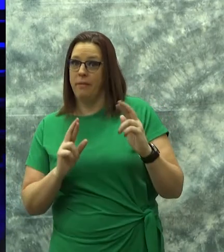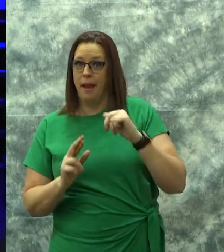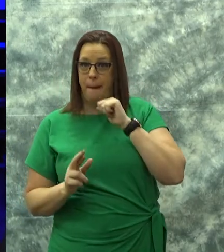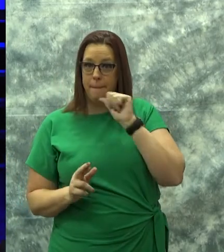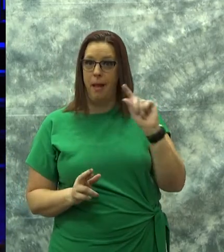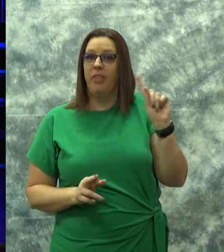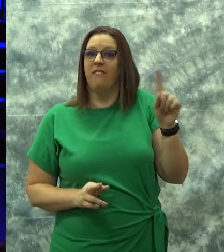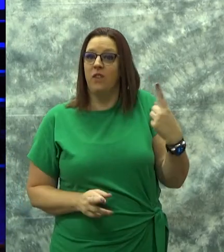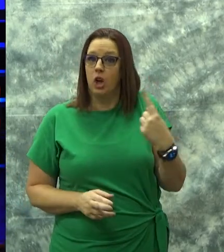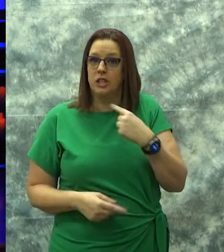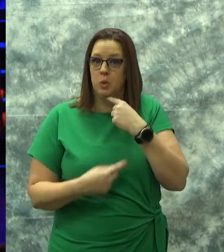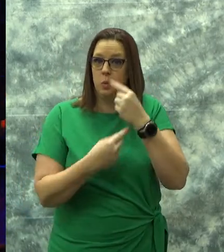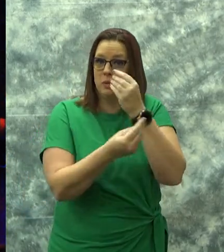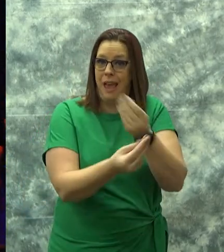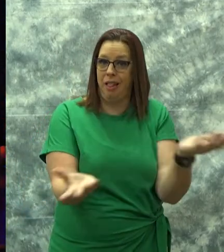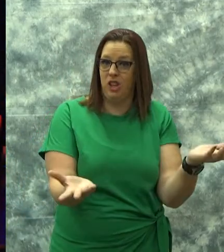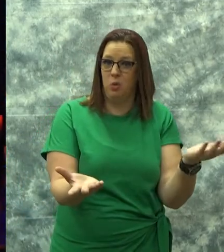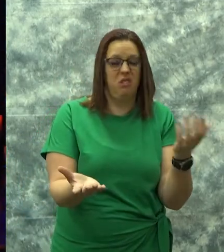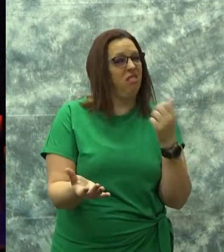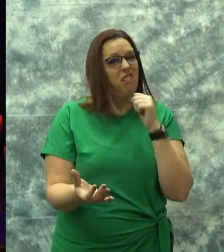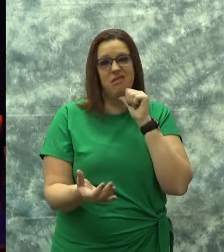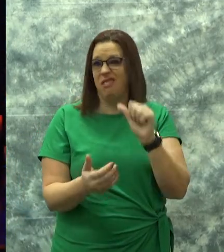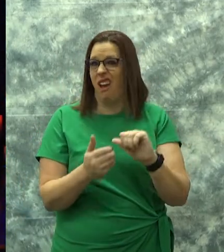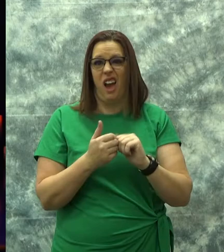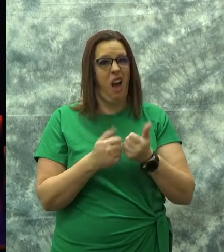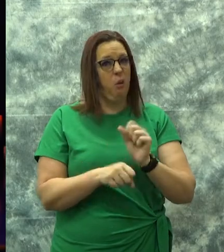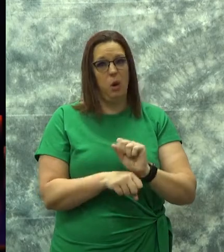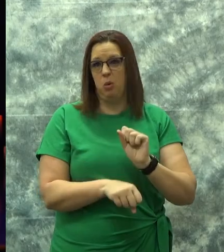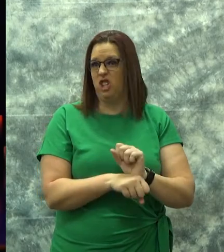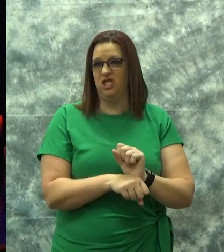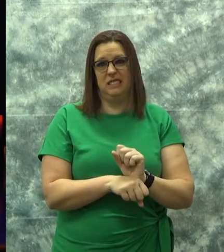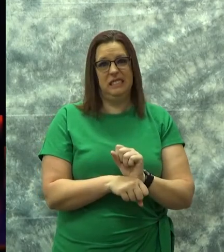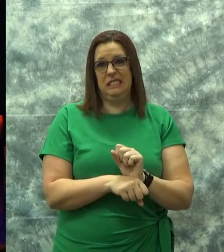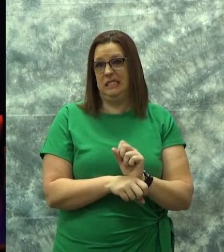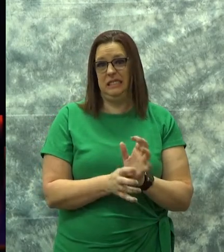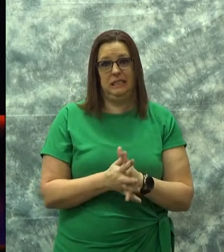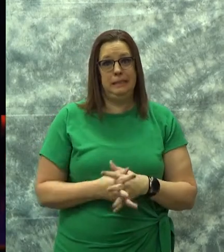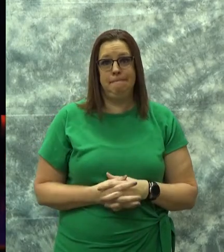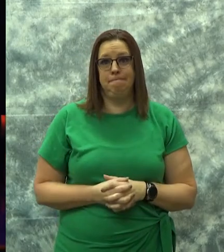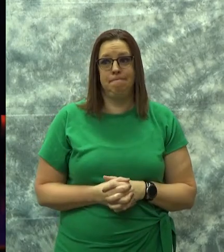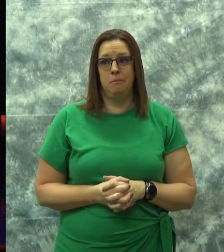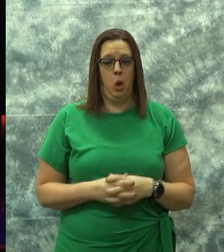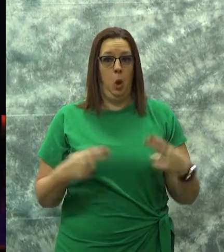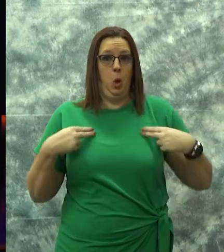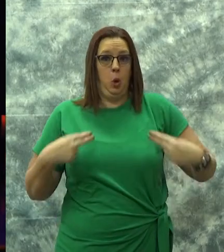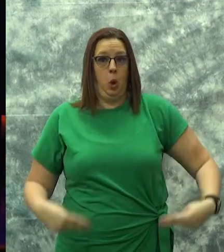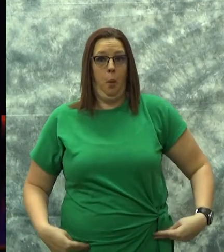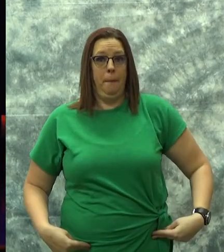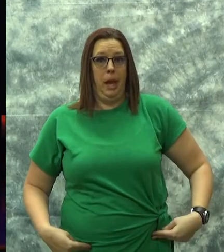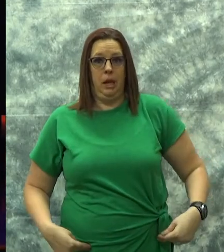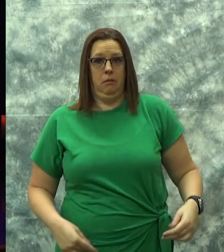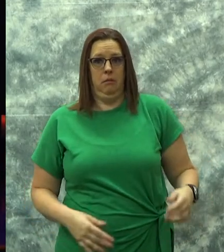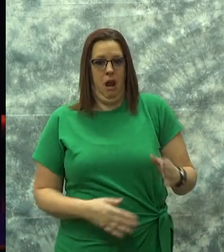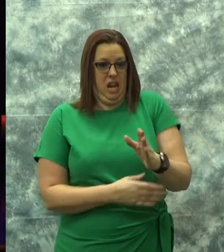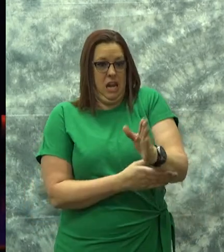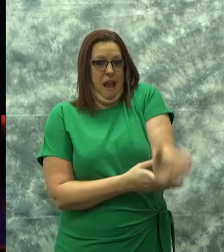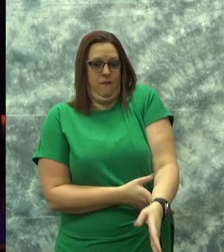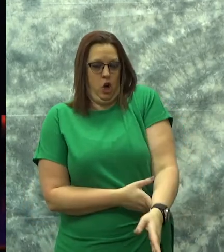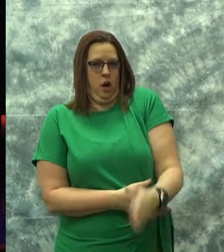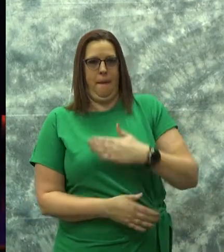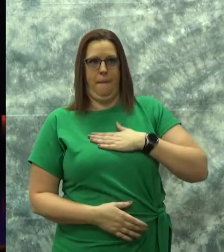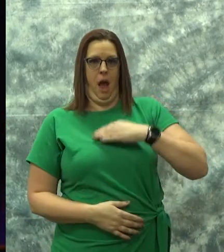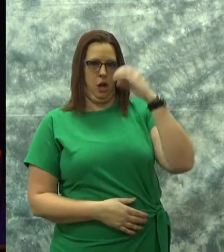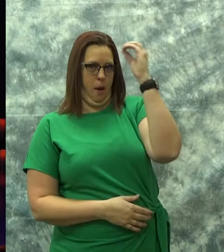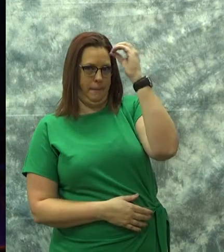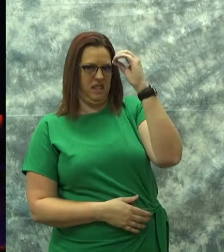and hopefully I'm not the first one, that's not how it works. It's just not how it works. There's no human alive, never